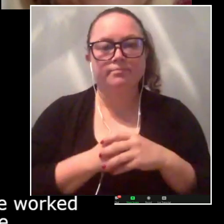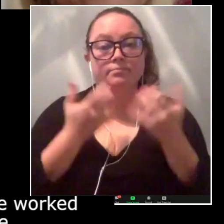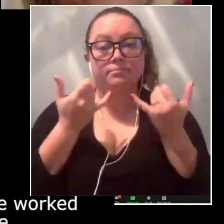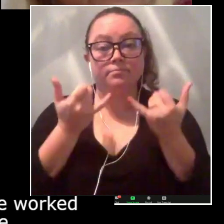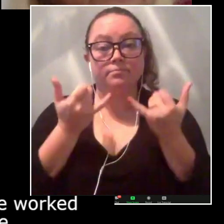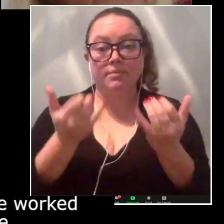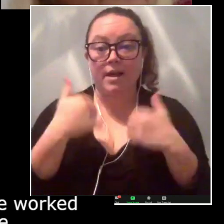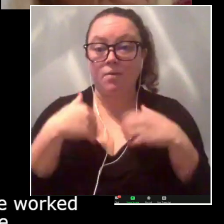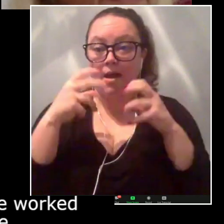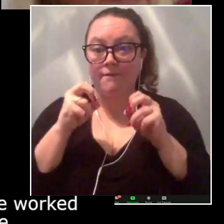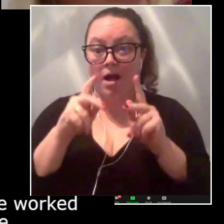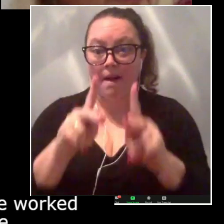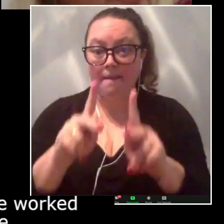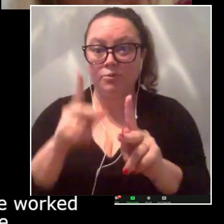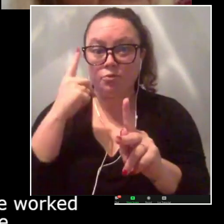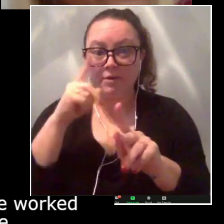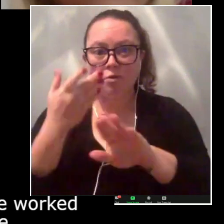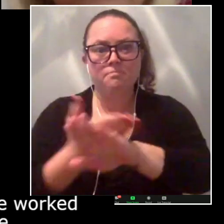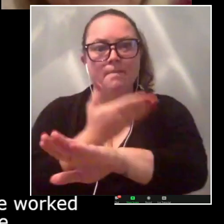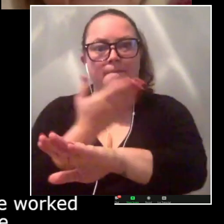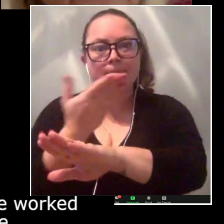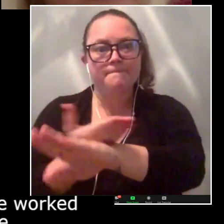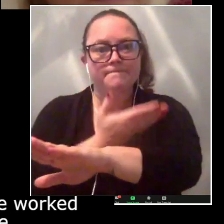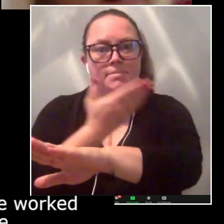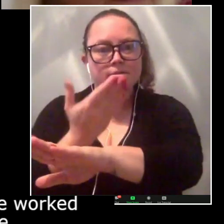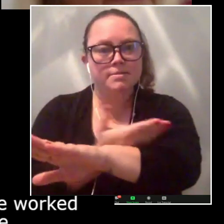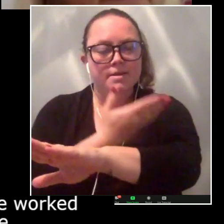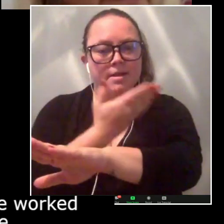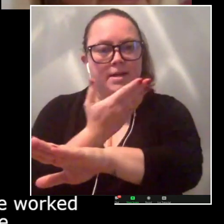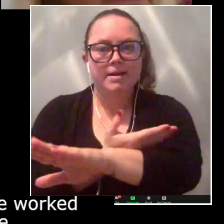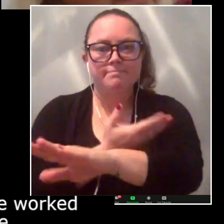update it with the